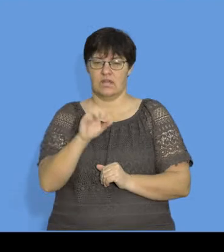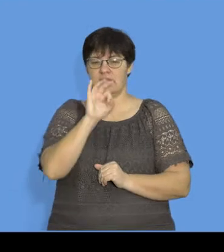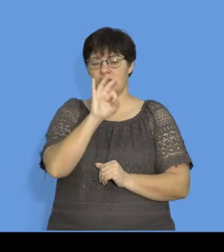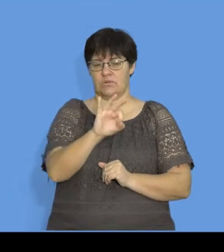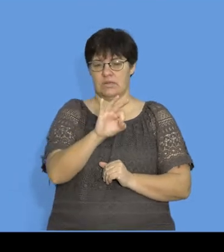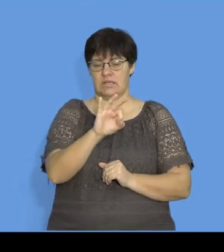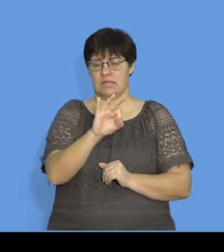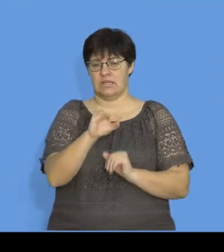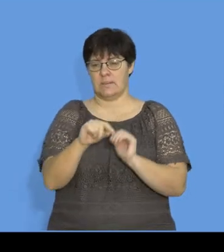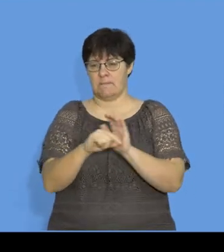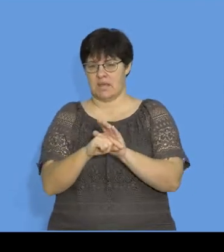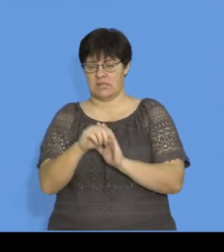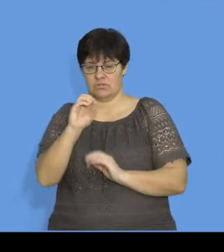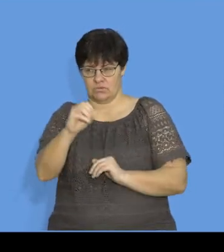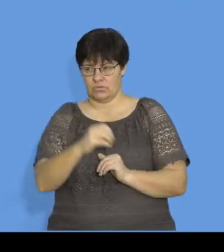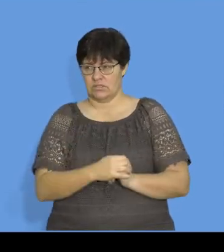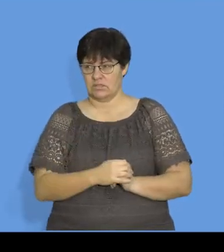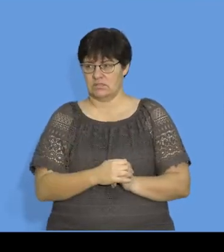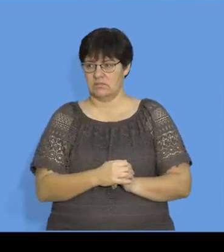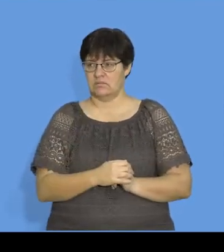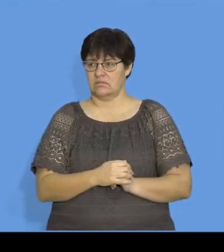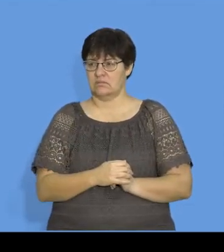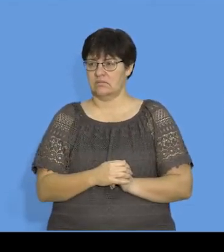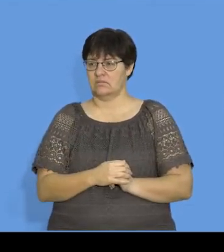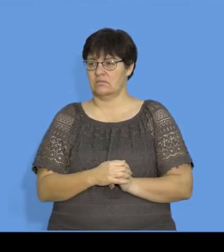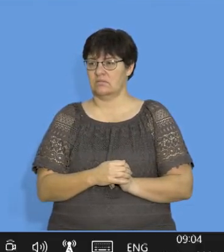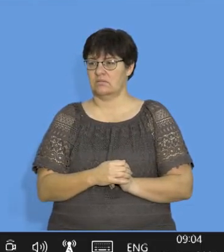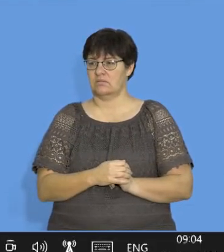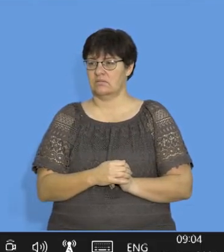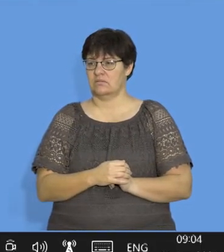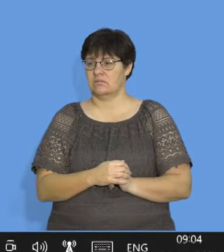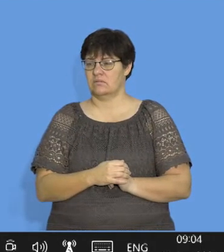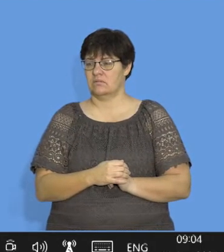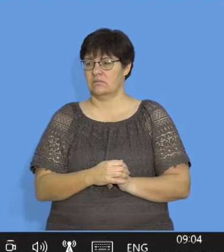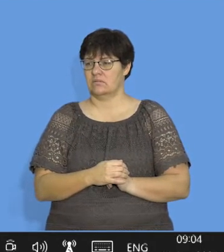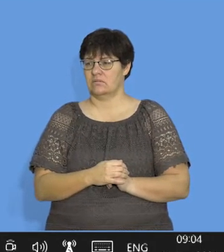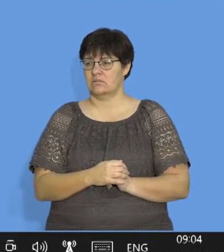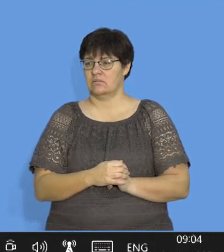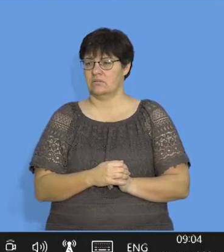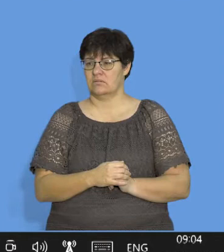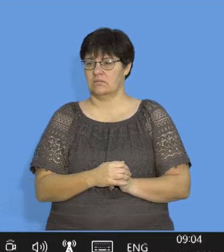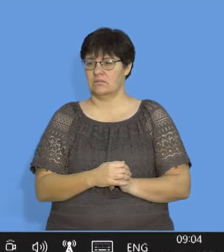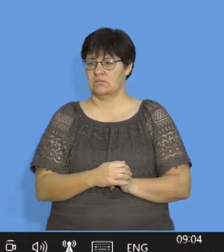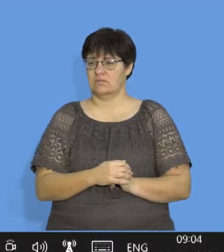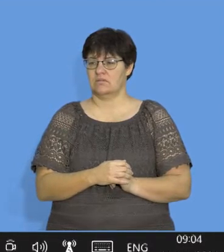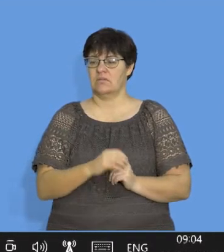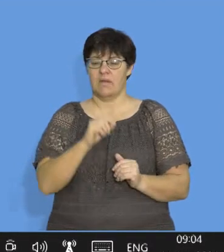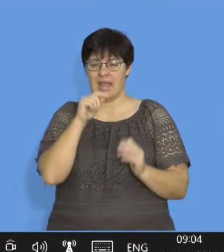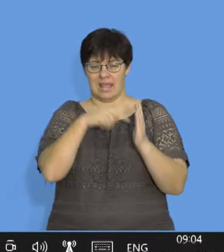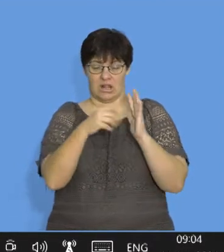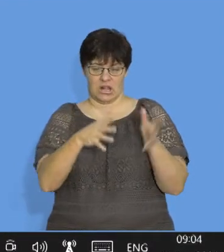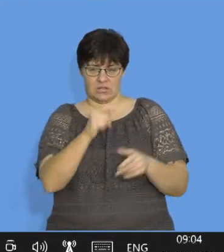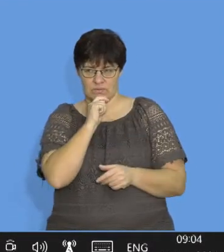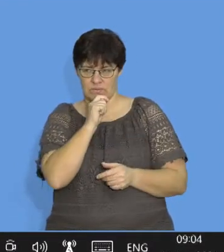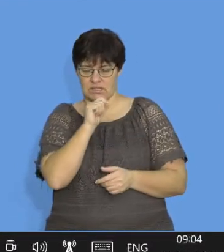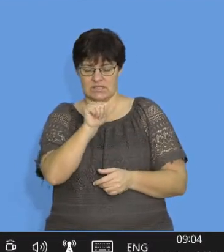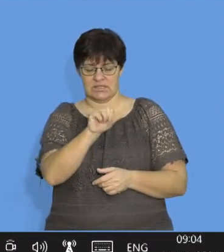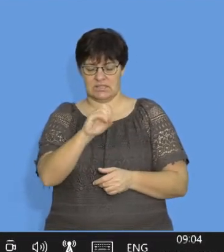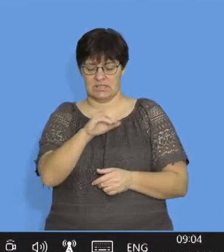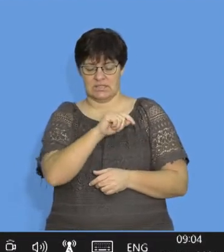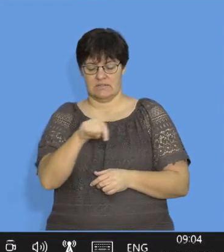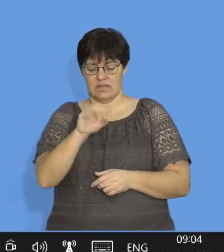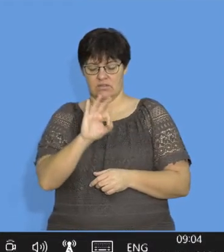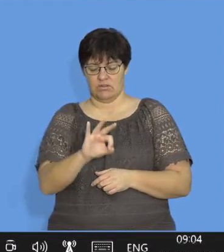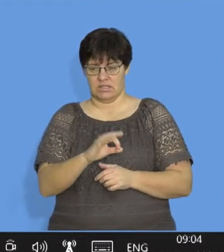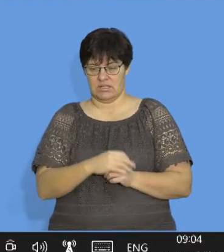and 3 minus 0. And, of course, we use our calculators.